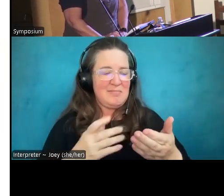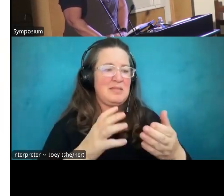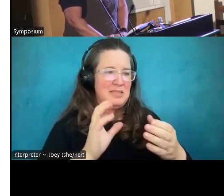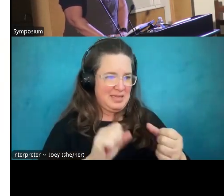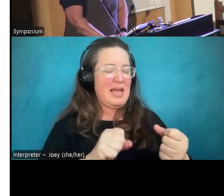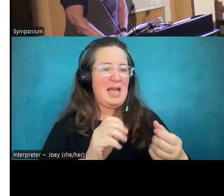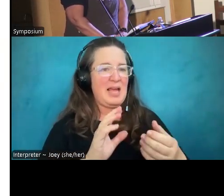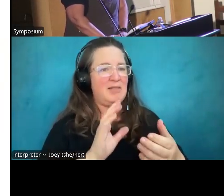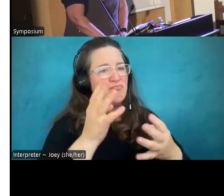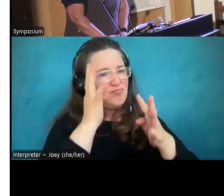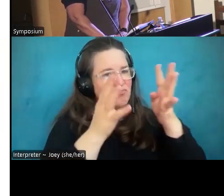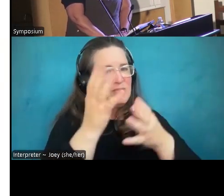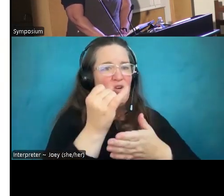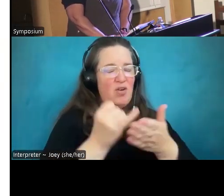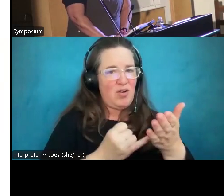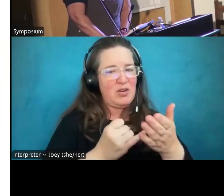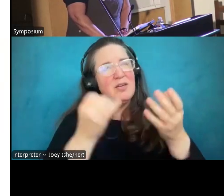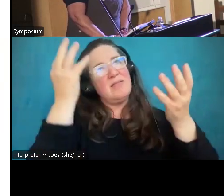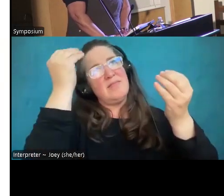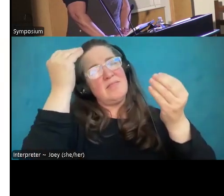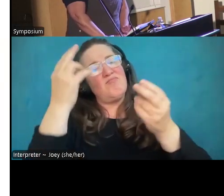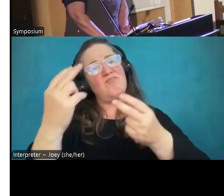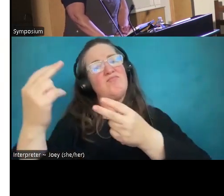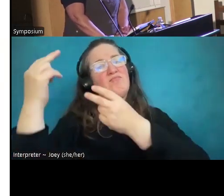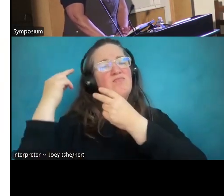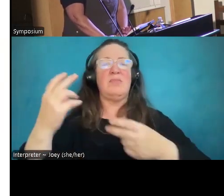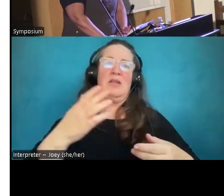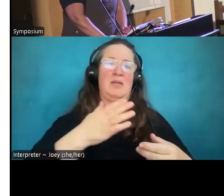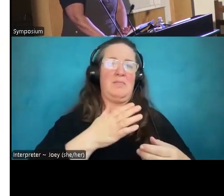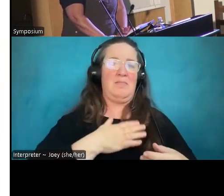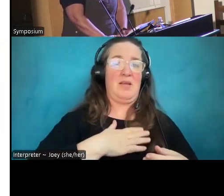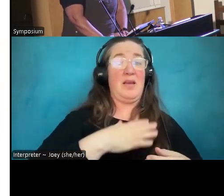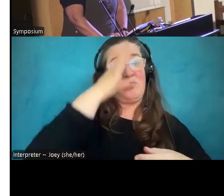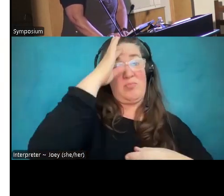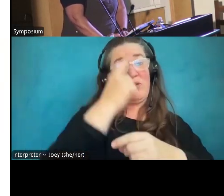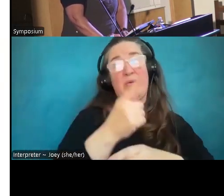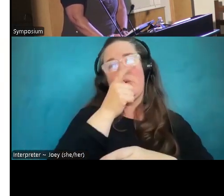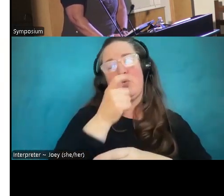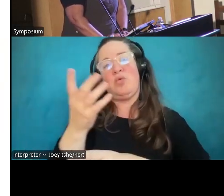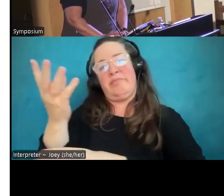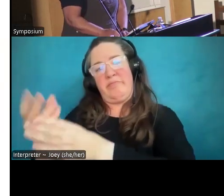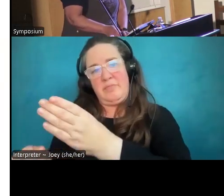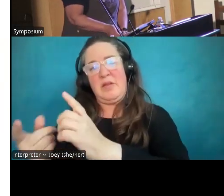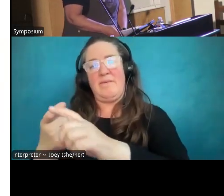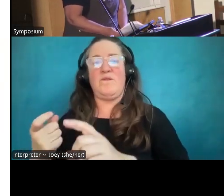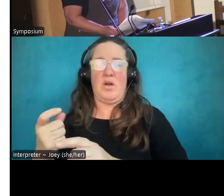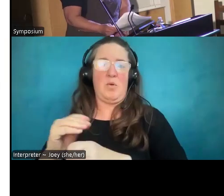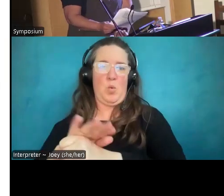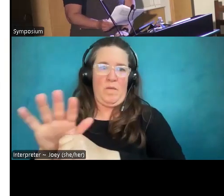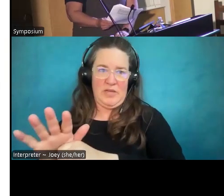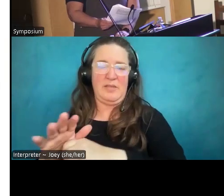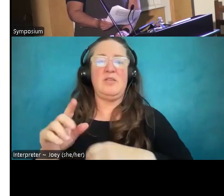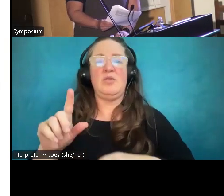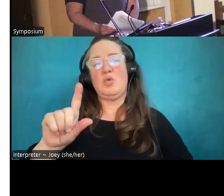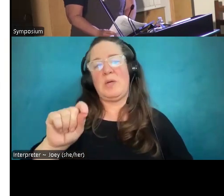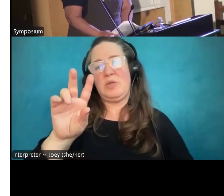in 2022, or counting 67 eagles with my kids on a single fishing trip. I've designed my color palettes based on